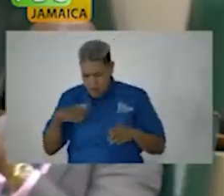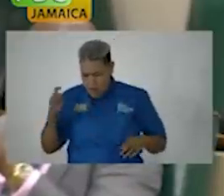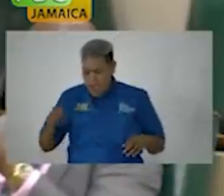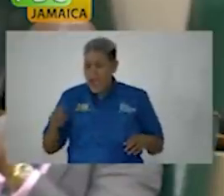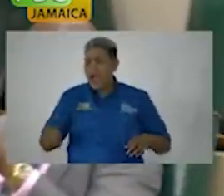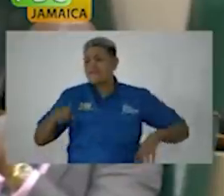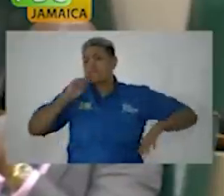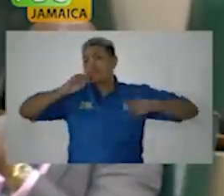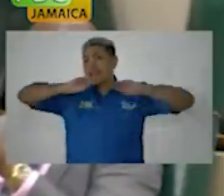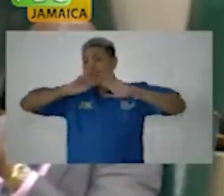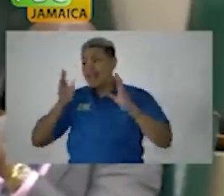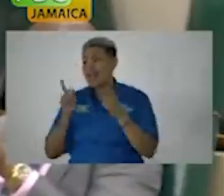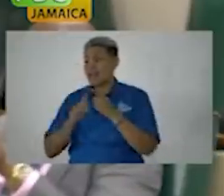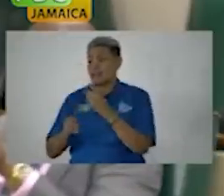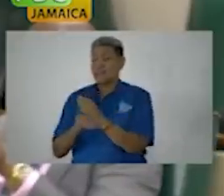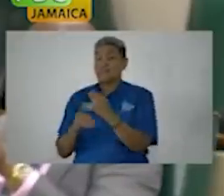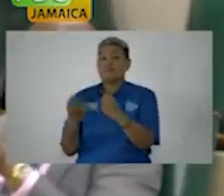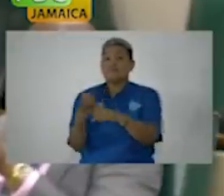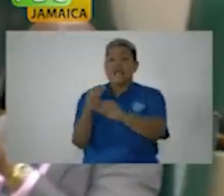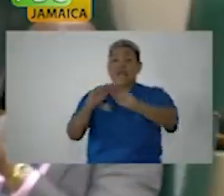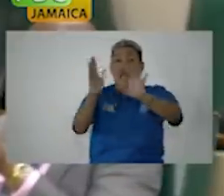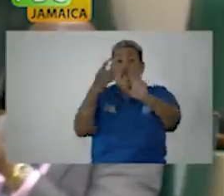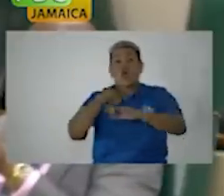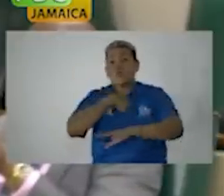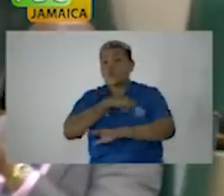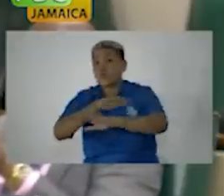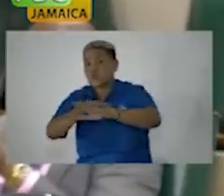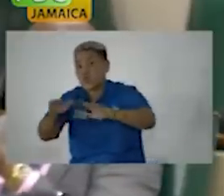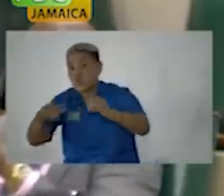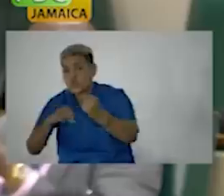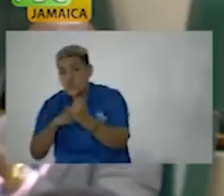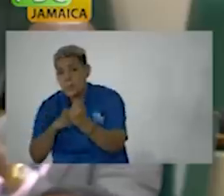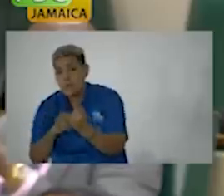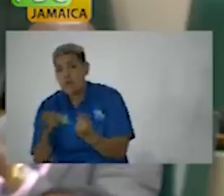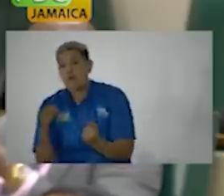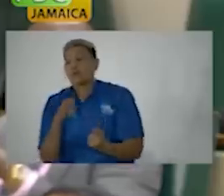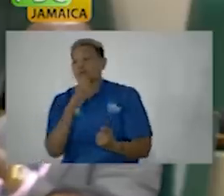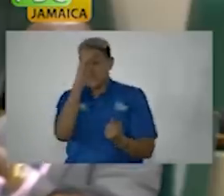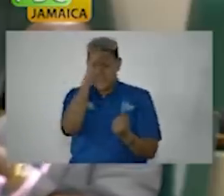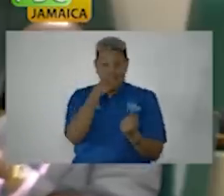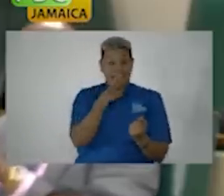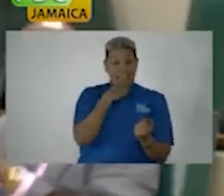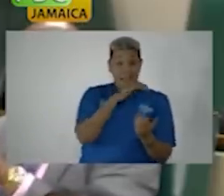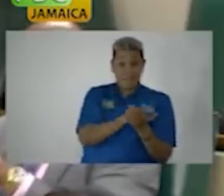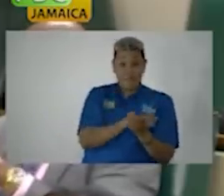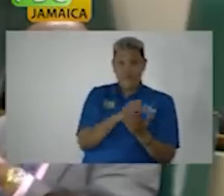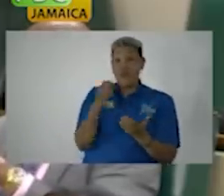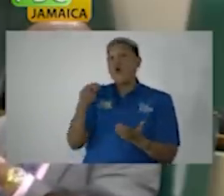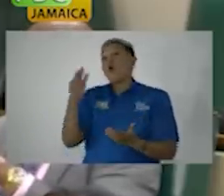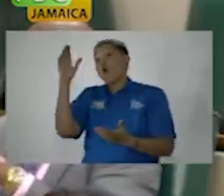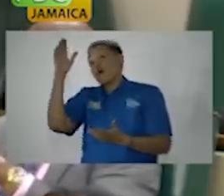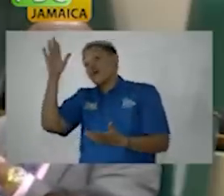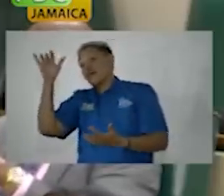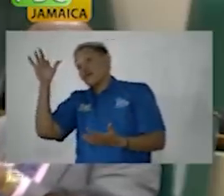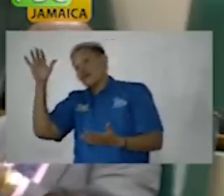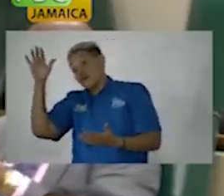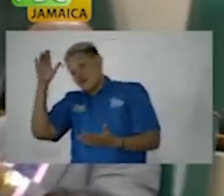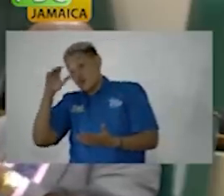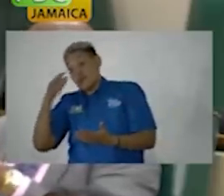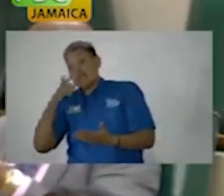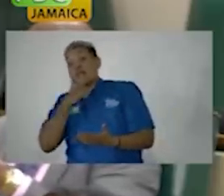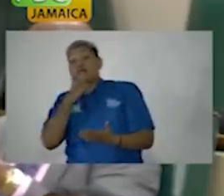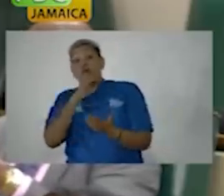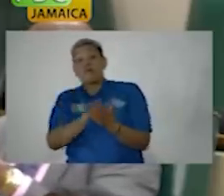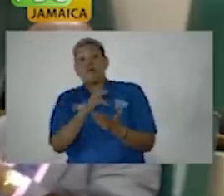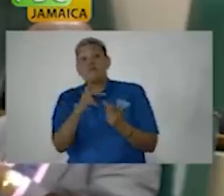be clear and let it be clear. We do not support same-sex marriage as yet or ever. The truth of the matter, people have